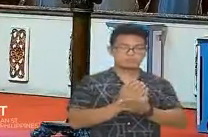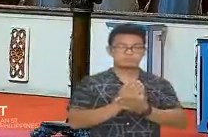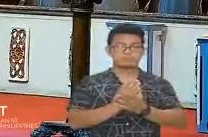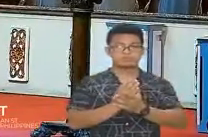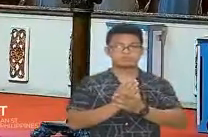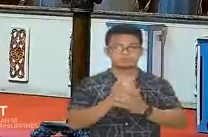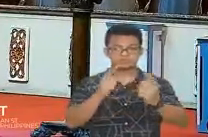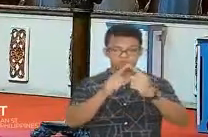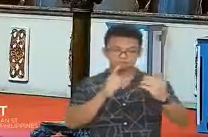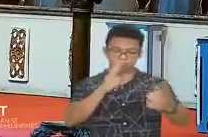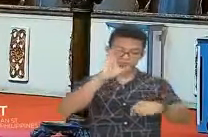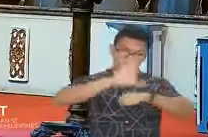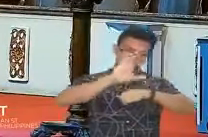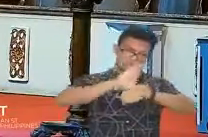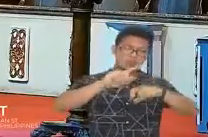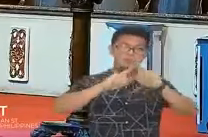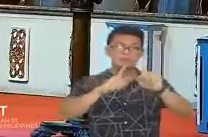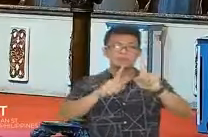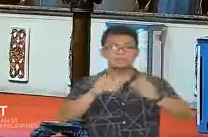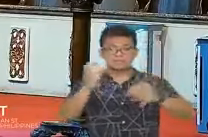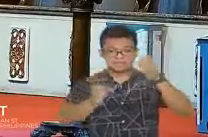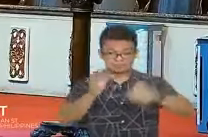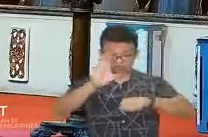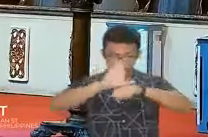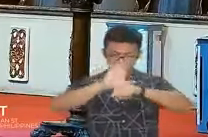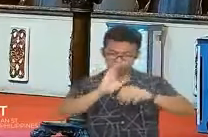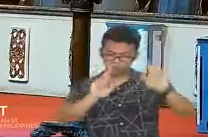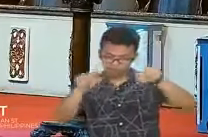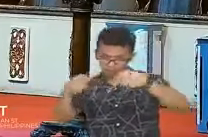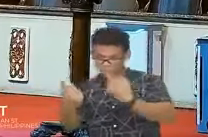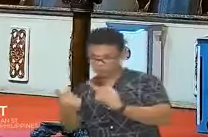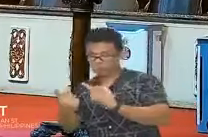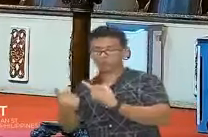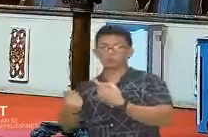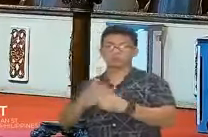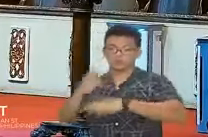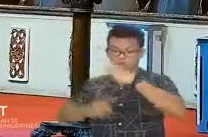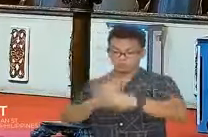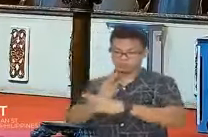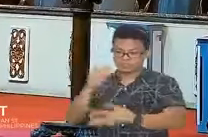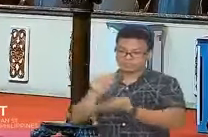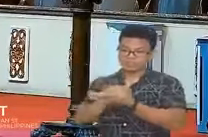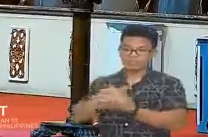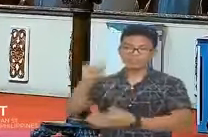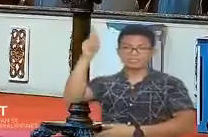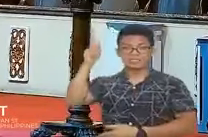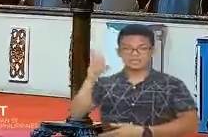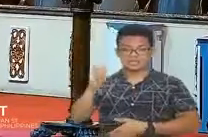problem. But if the church goes to the world, that's God's way.